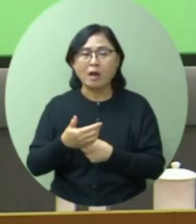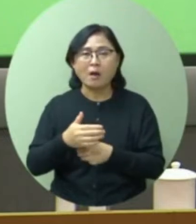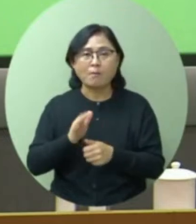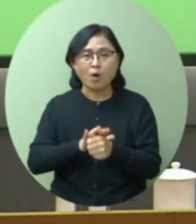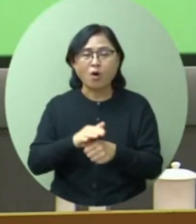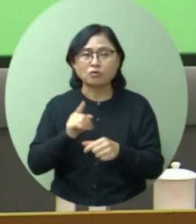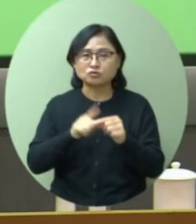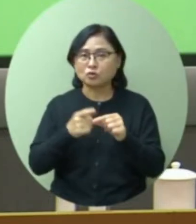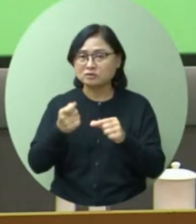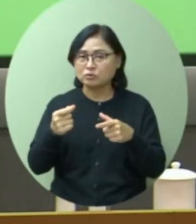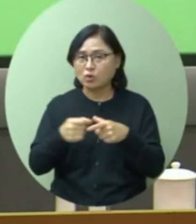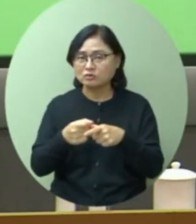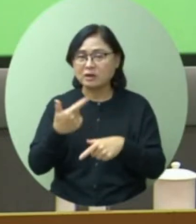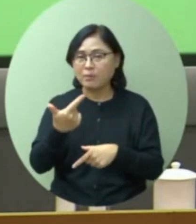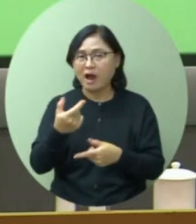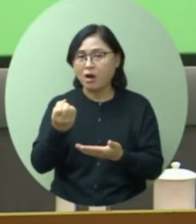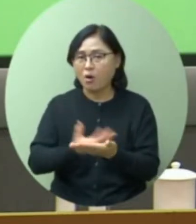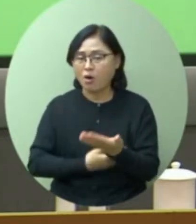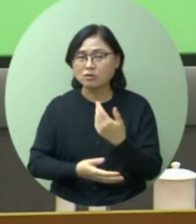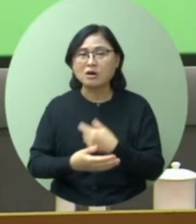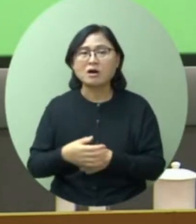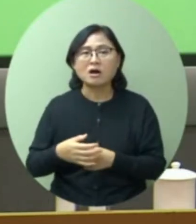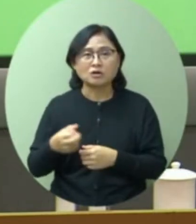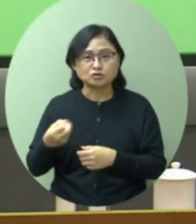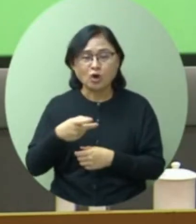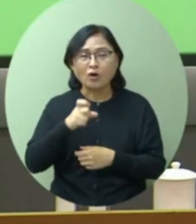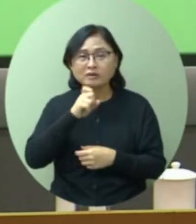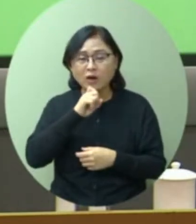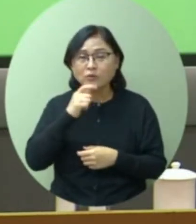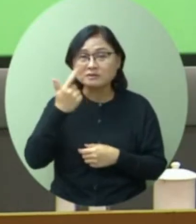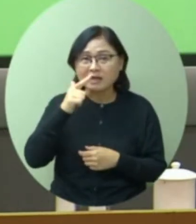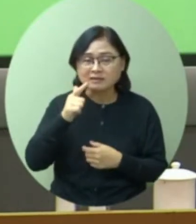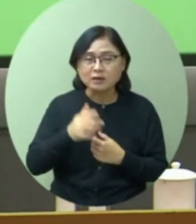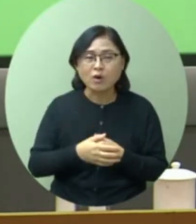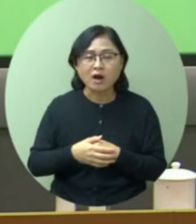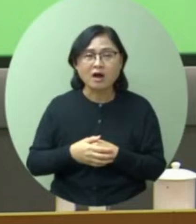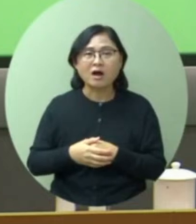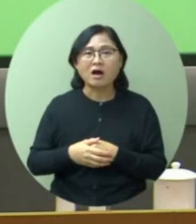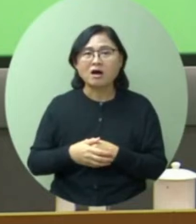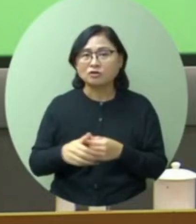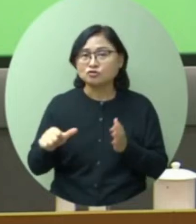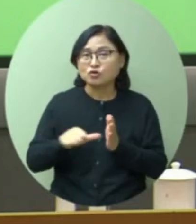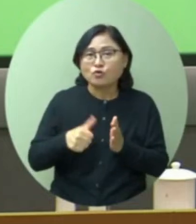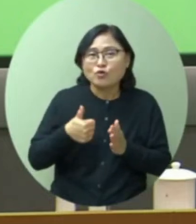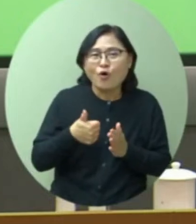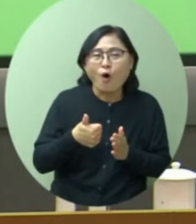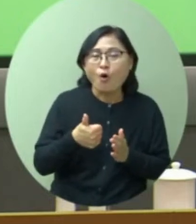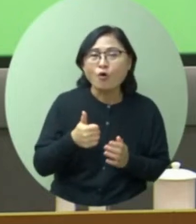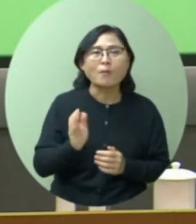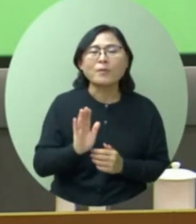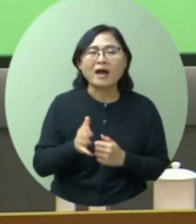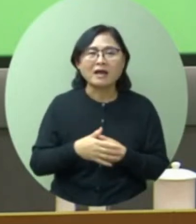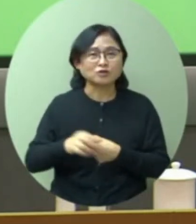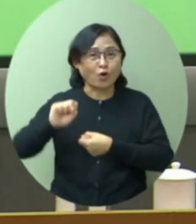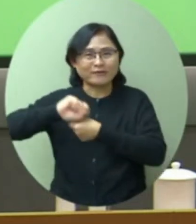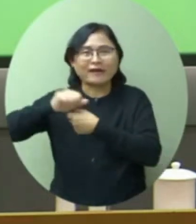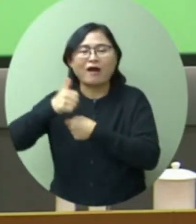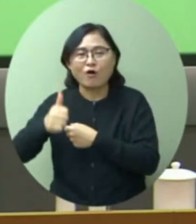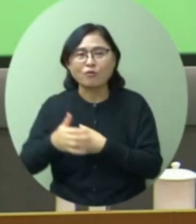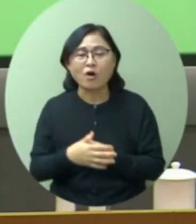That's why we have the 8 measures to prop up SMEs.